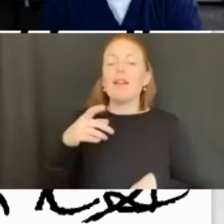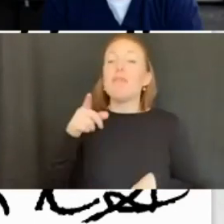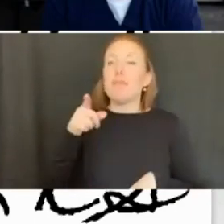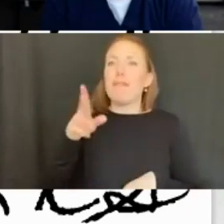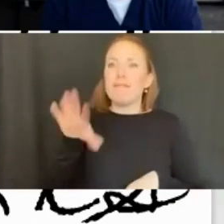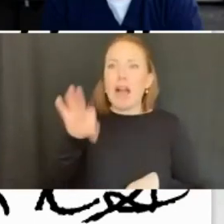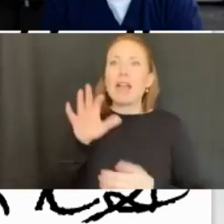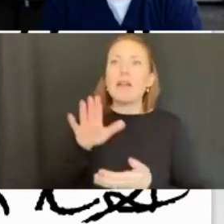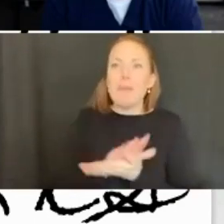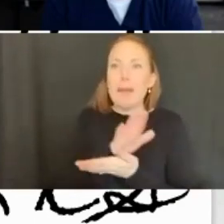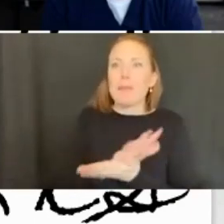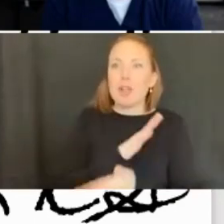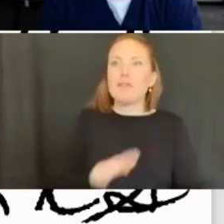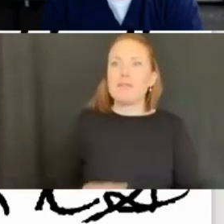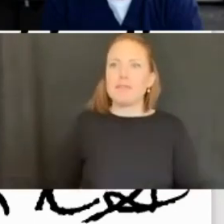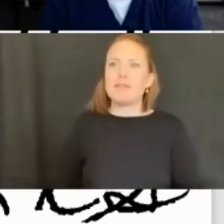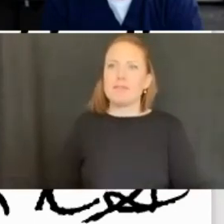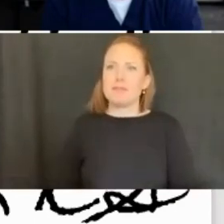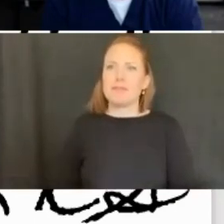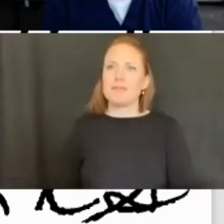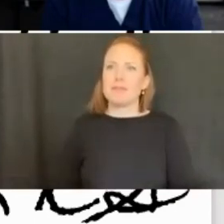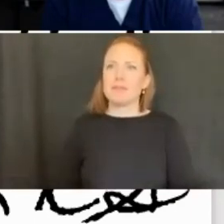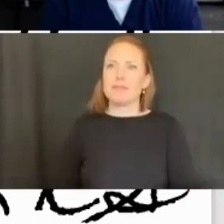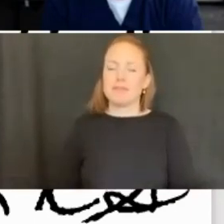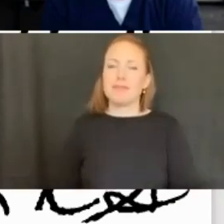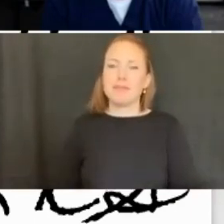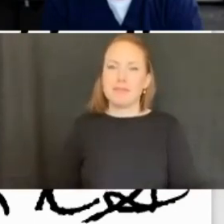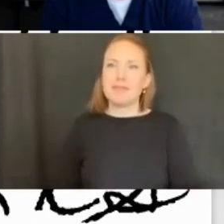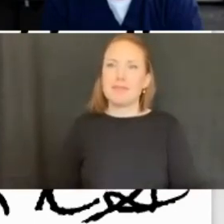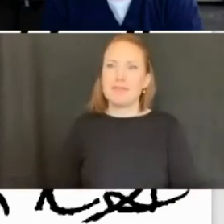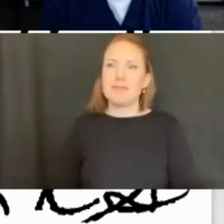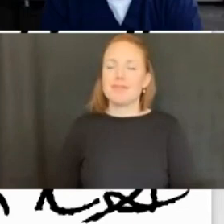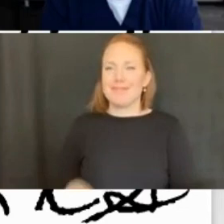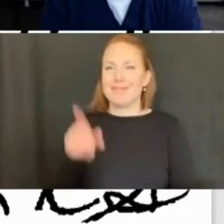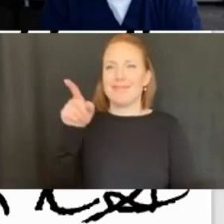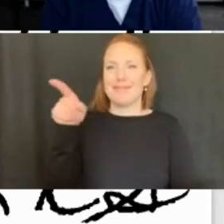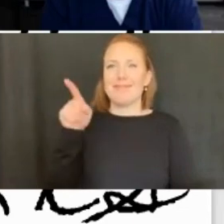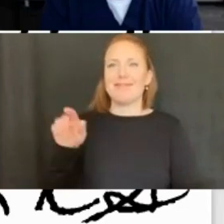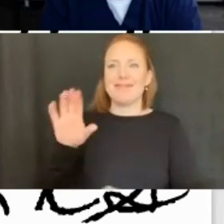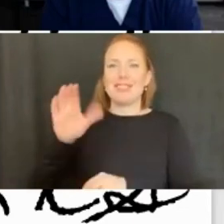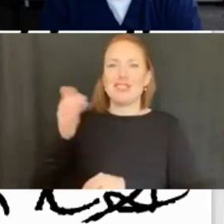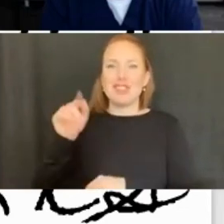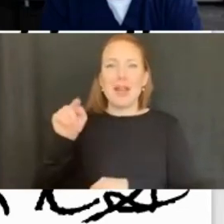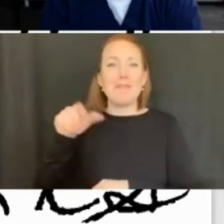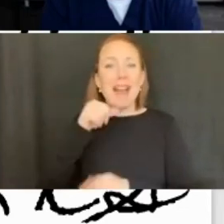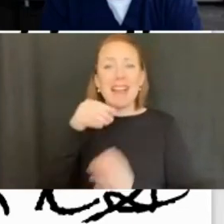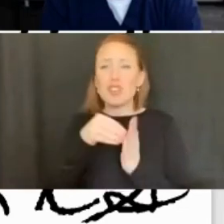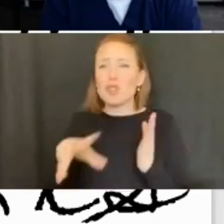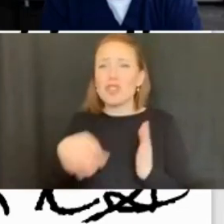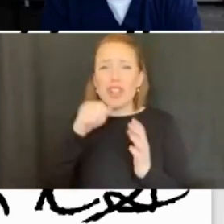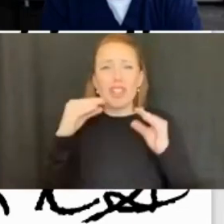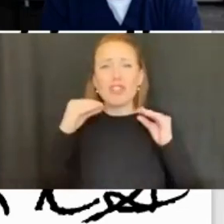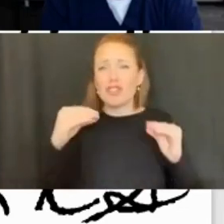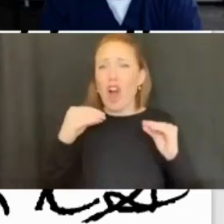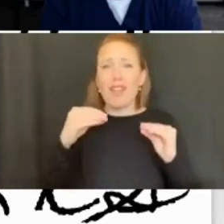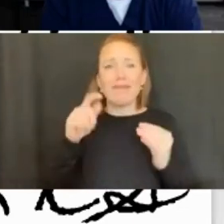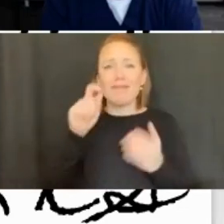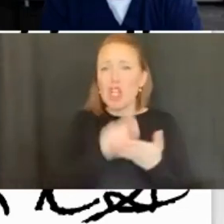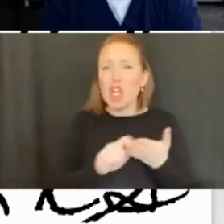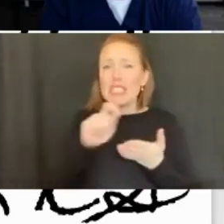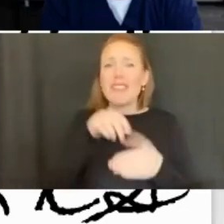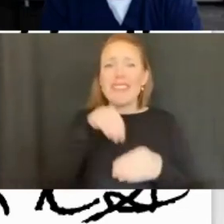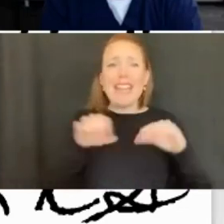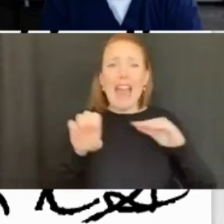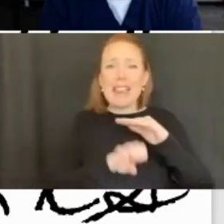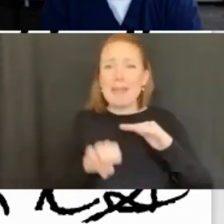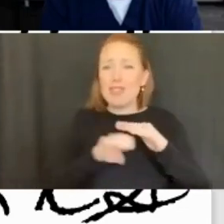with. Okay? And Lisa says my students are not taught this in elementary school. It is not taught anymore, but we have to sign